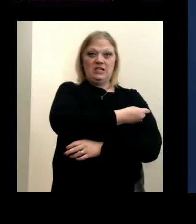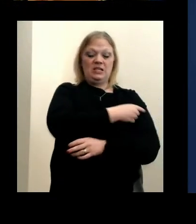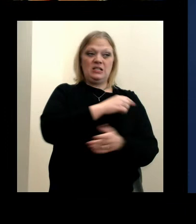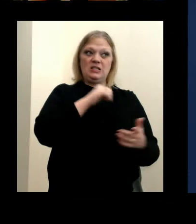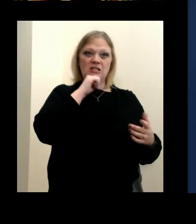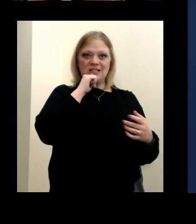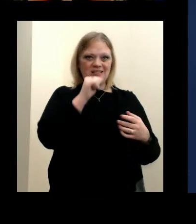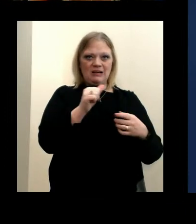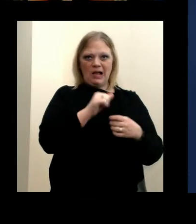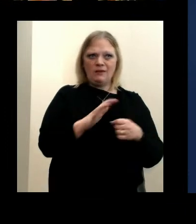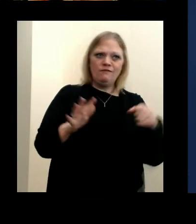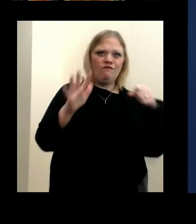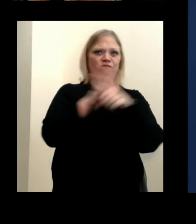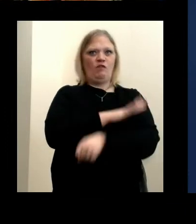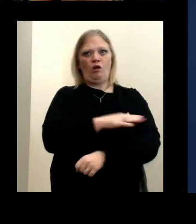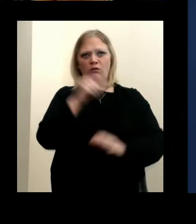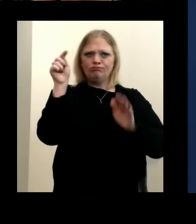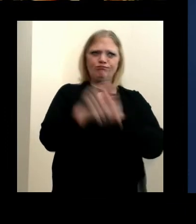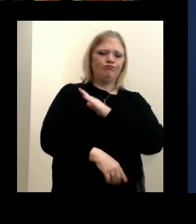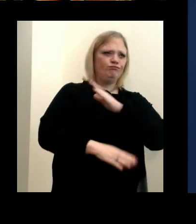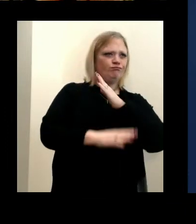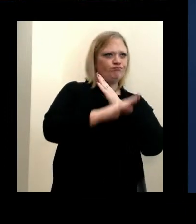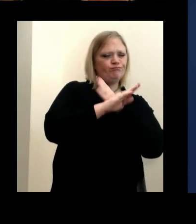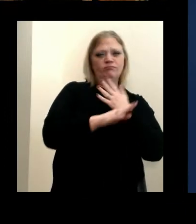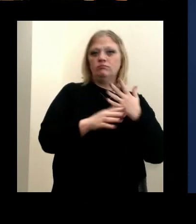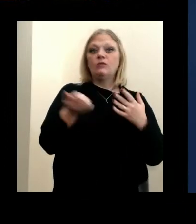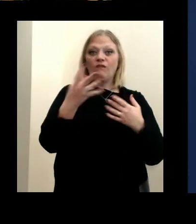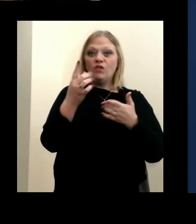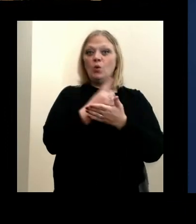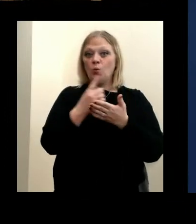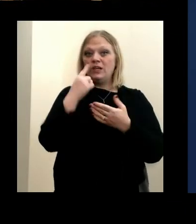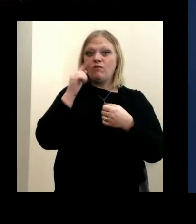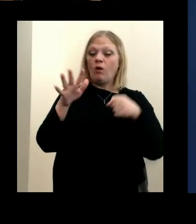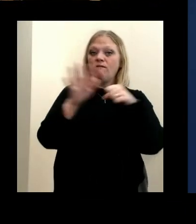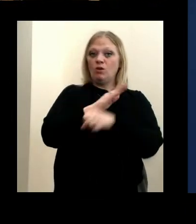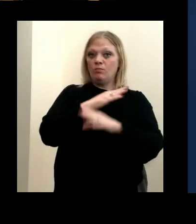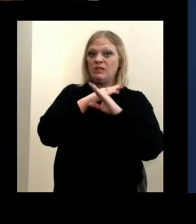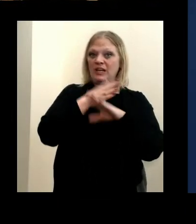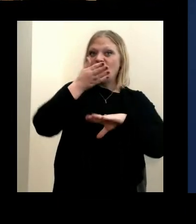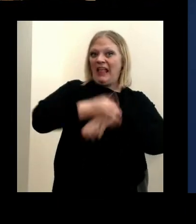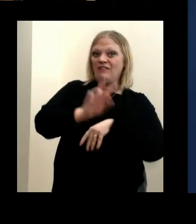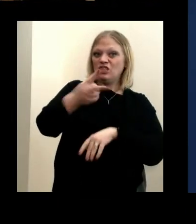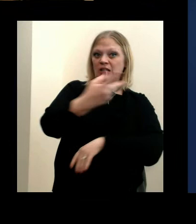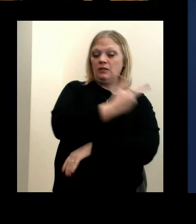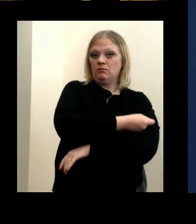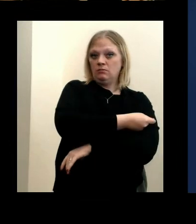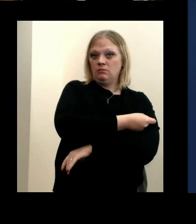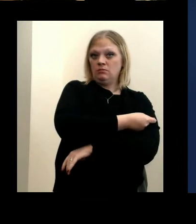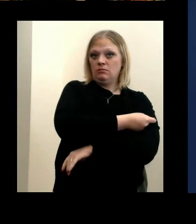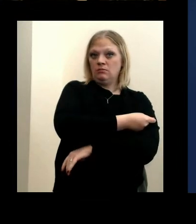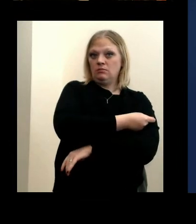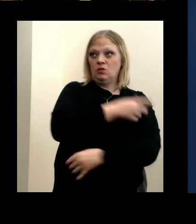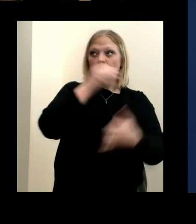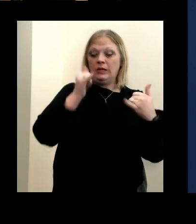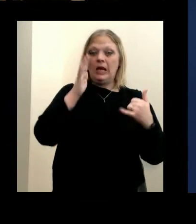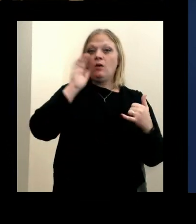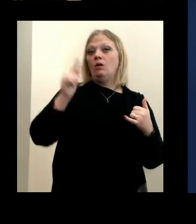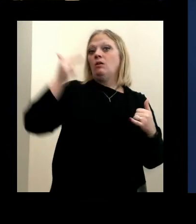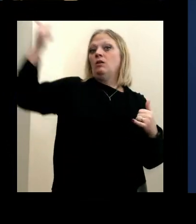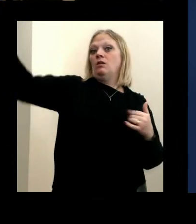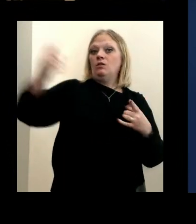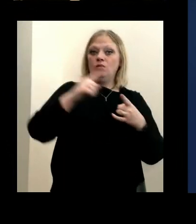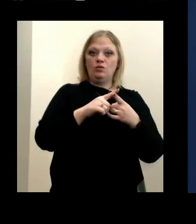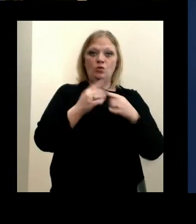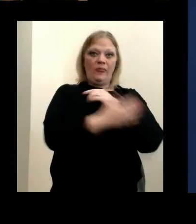fully protective, and it does take a few weeks to get full protection after the second dose. So I will turn it over to